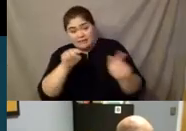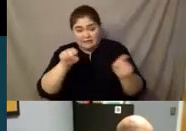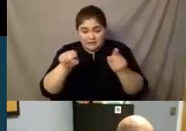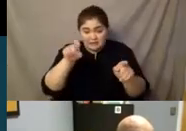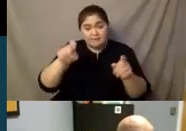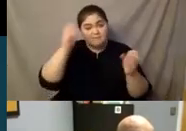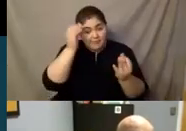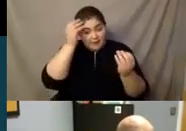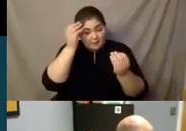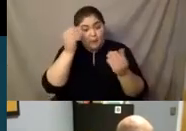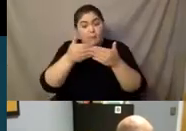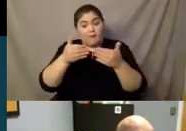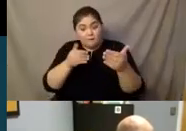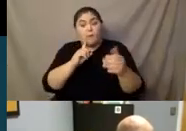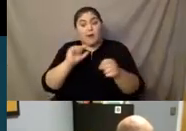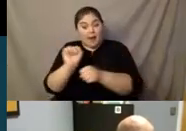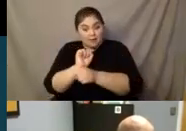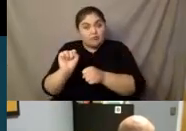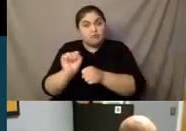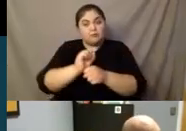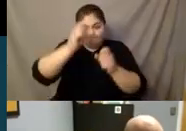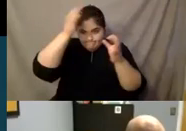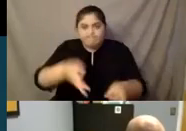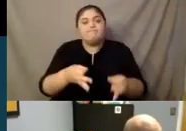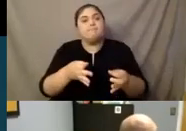consider before we actually make that decision.